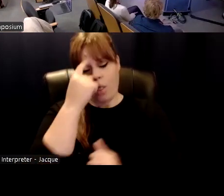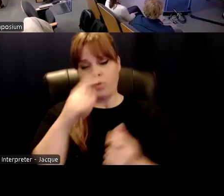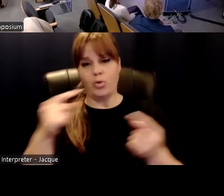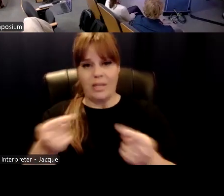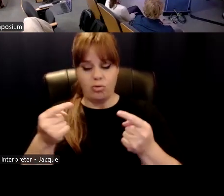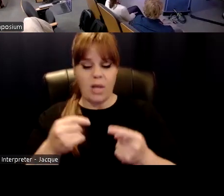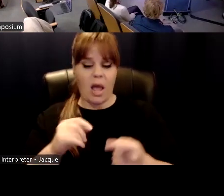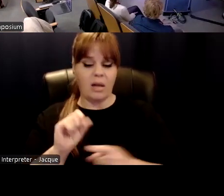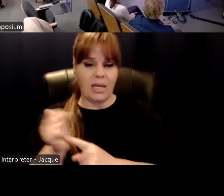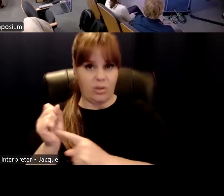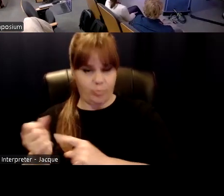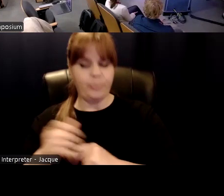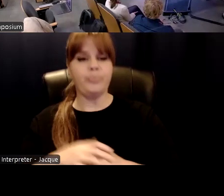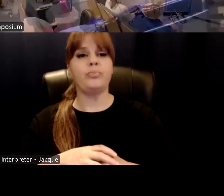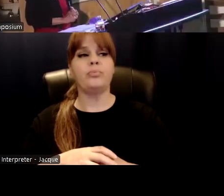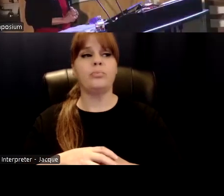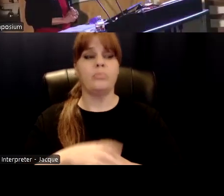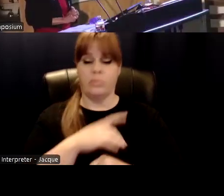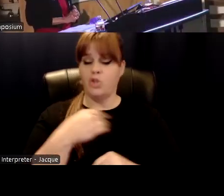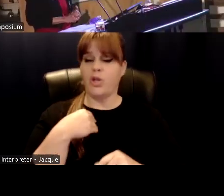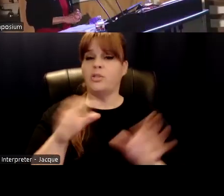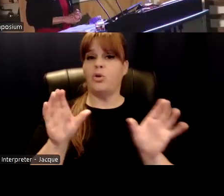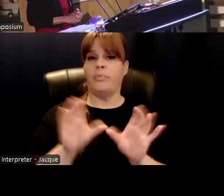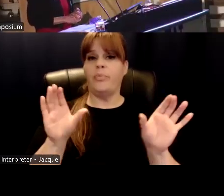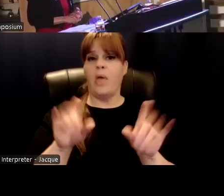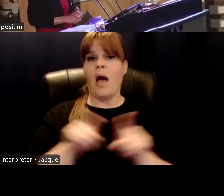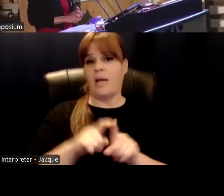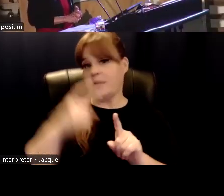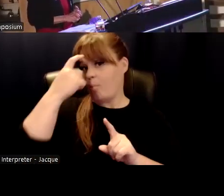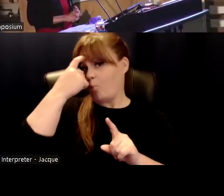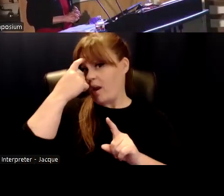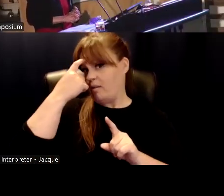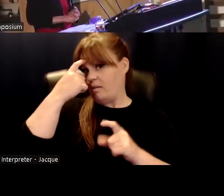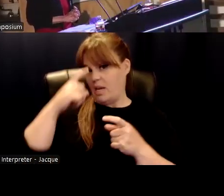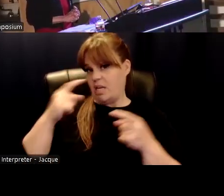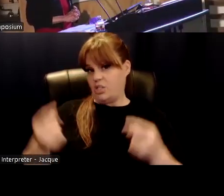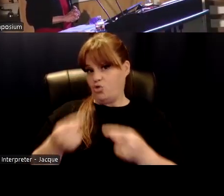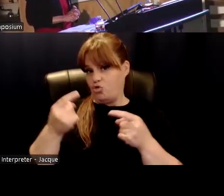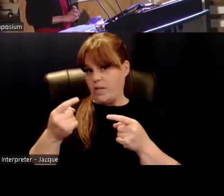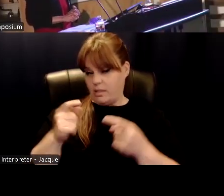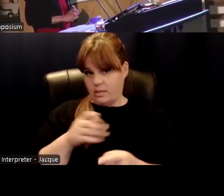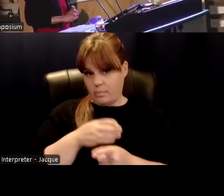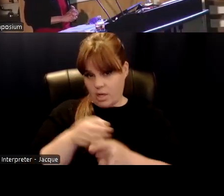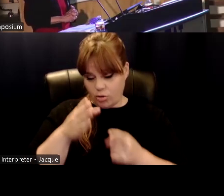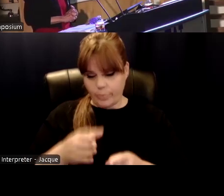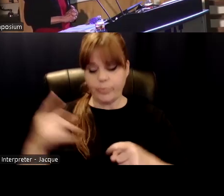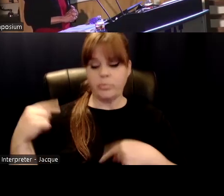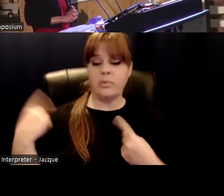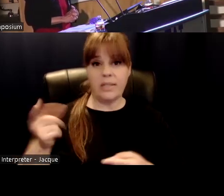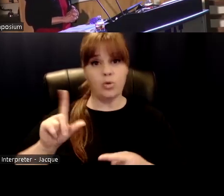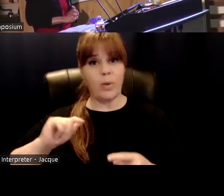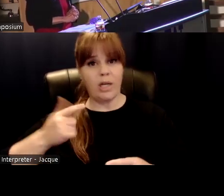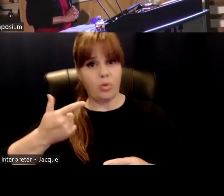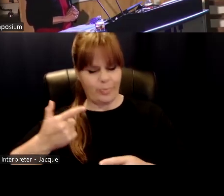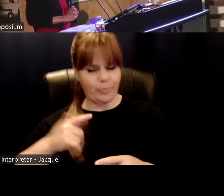conditions. She also holds a certification as a brain injury specialist. Since 2021, Fleur